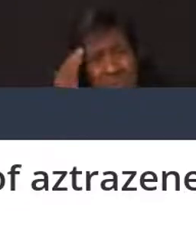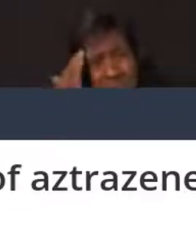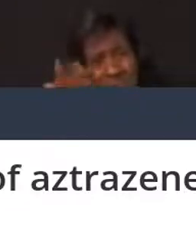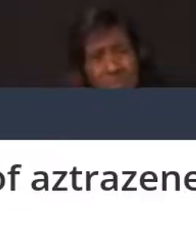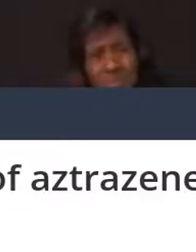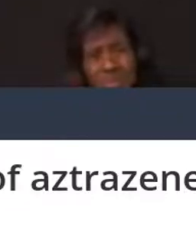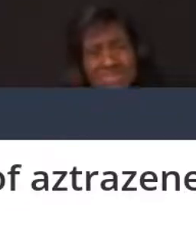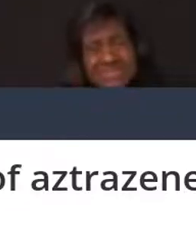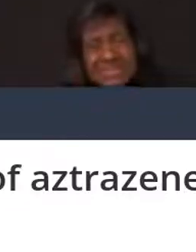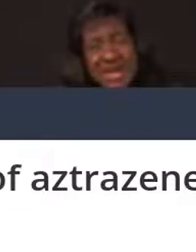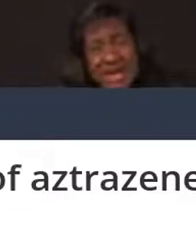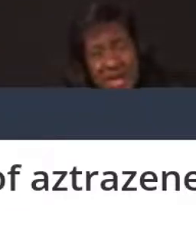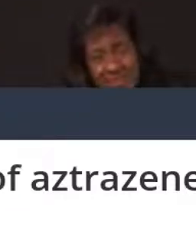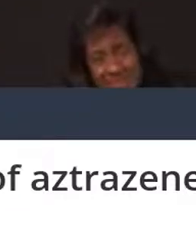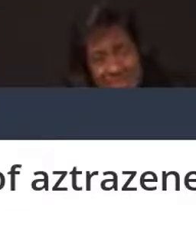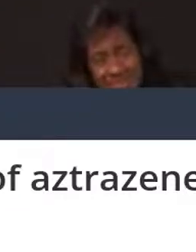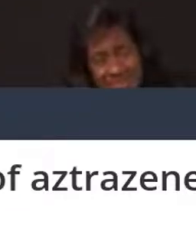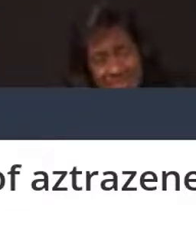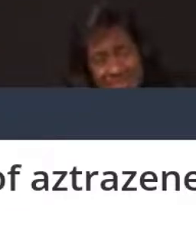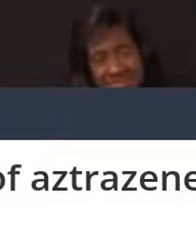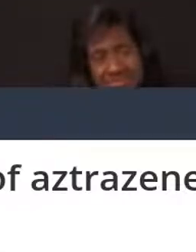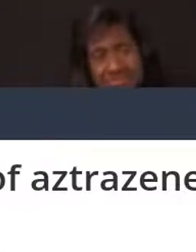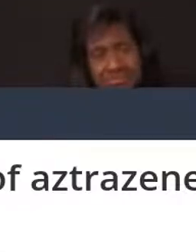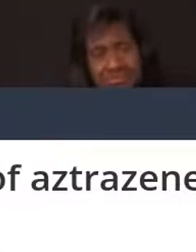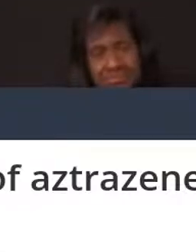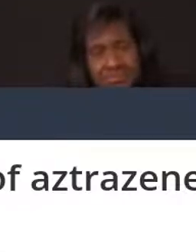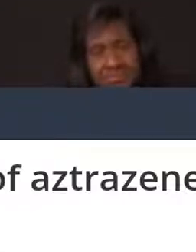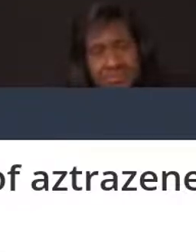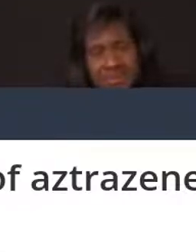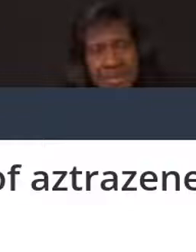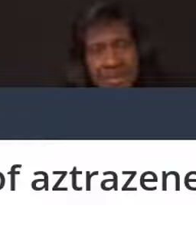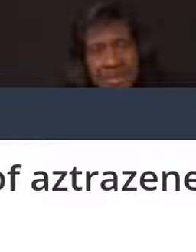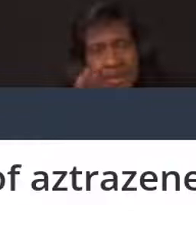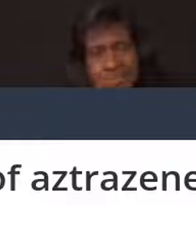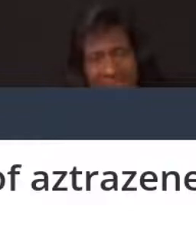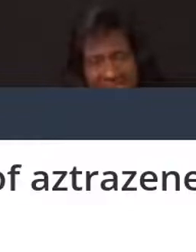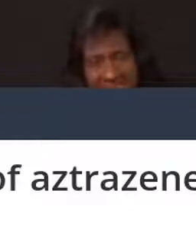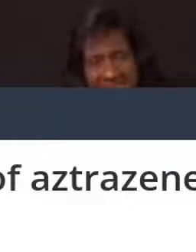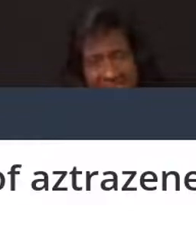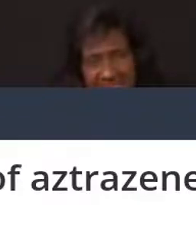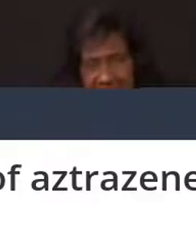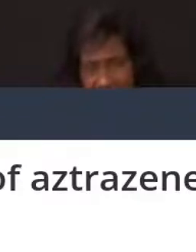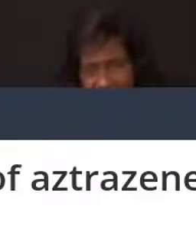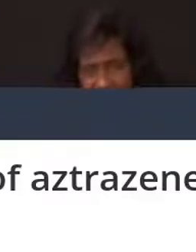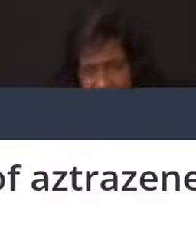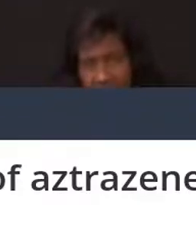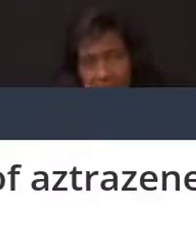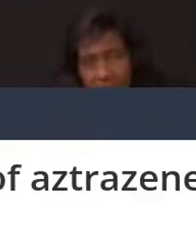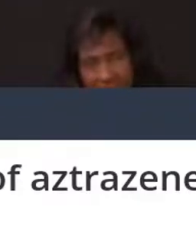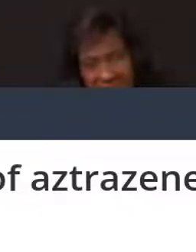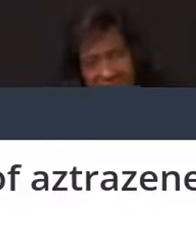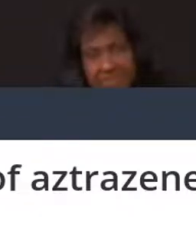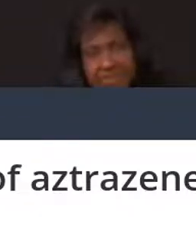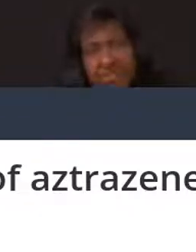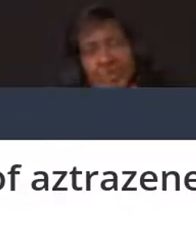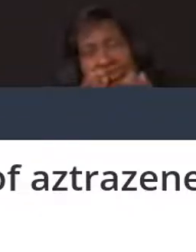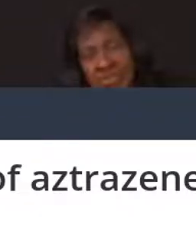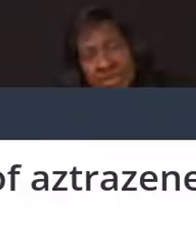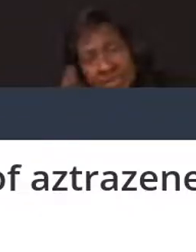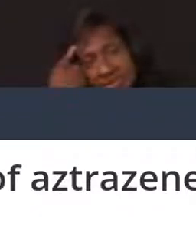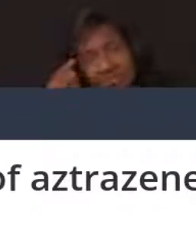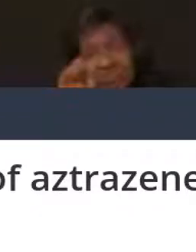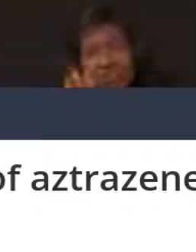the board, both on businesses in particular, particularly small businesses. So thank you for your